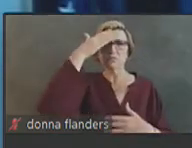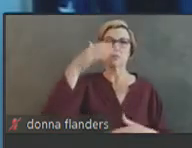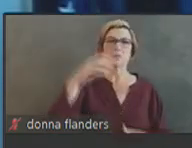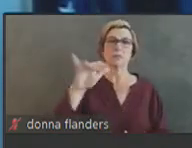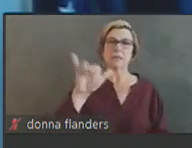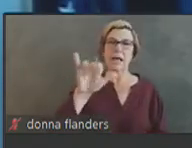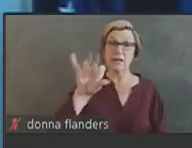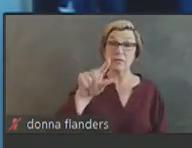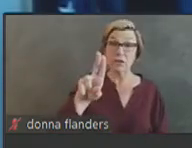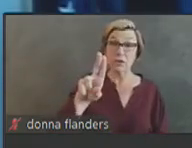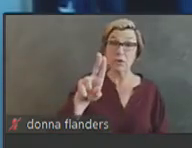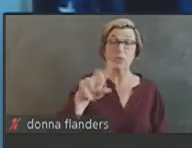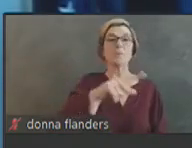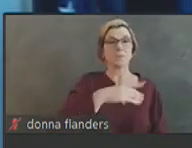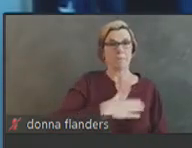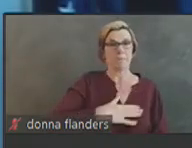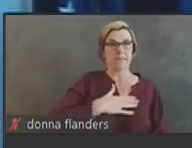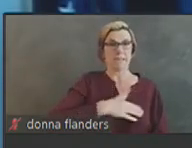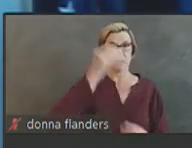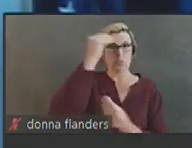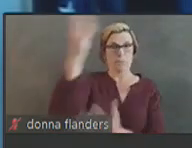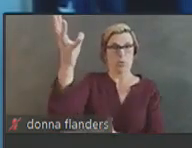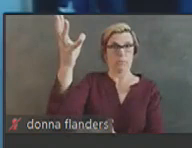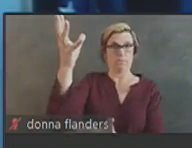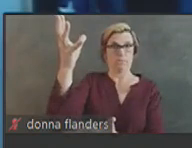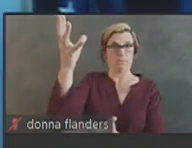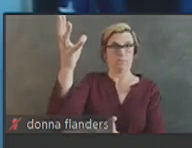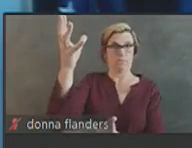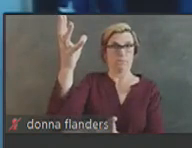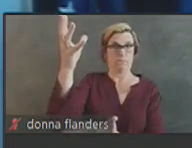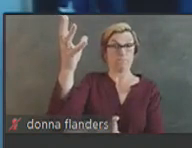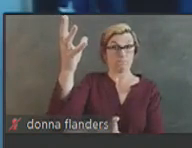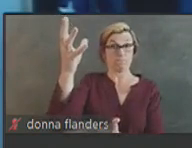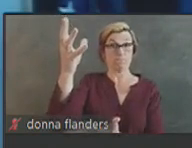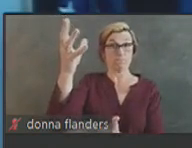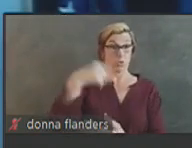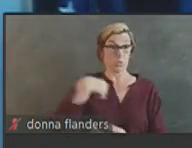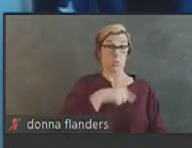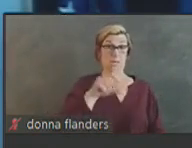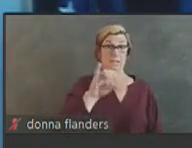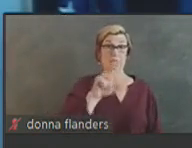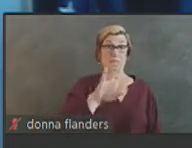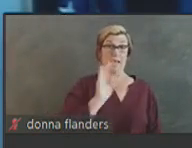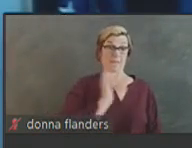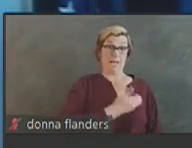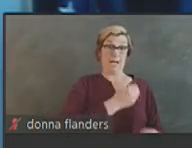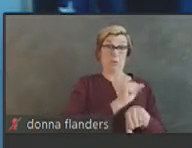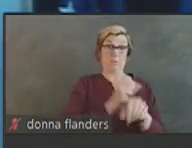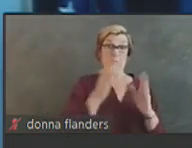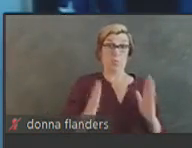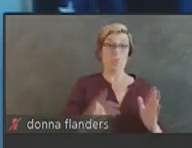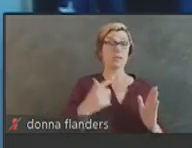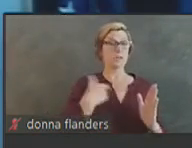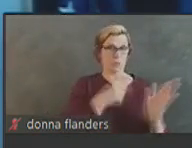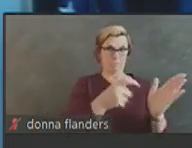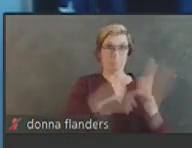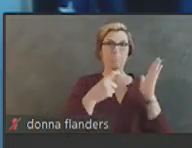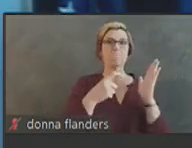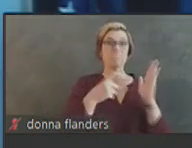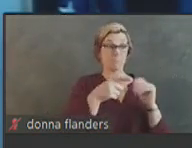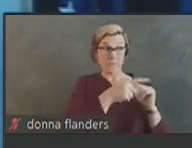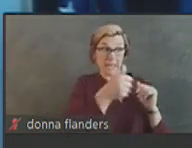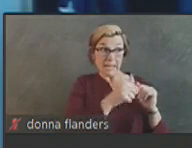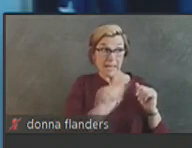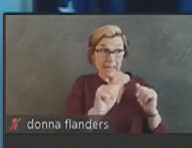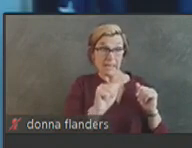That's a request that we made to our employees. That's an expectation that we continually remind our employees that if